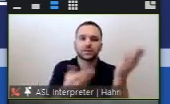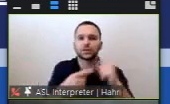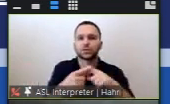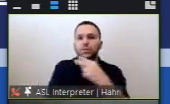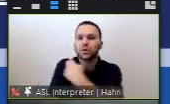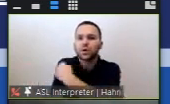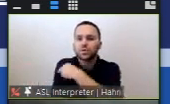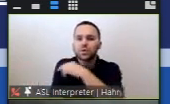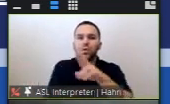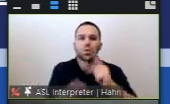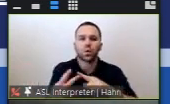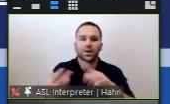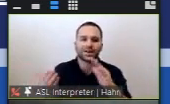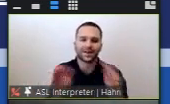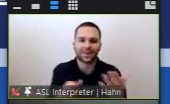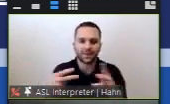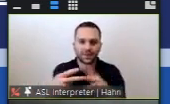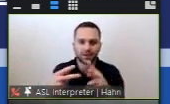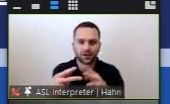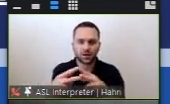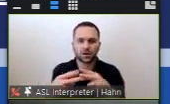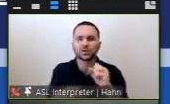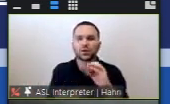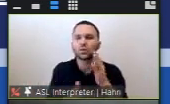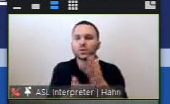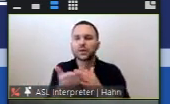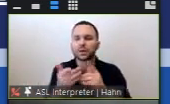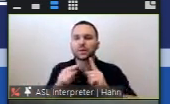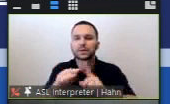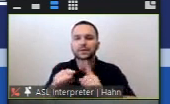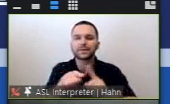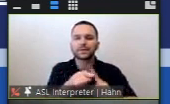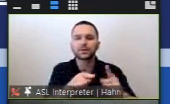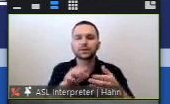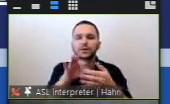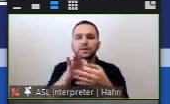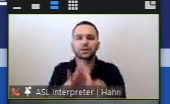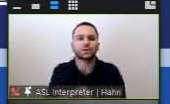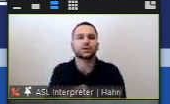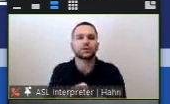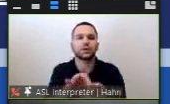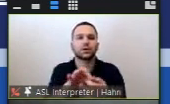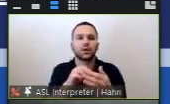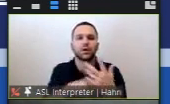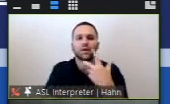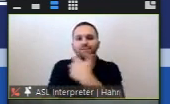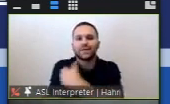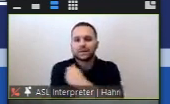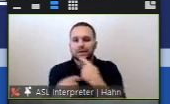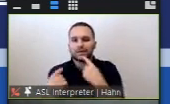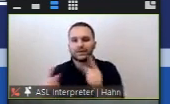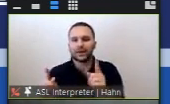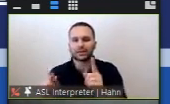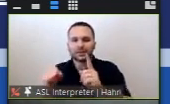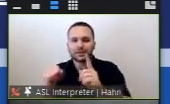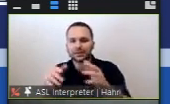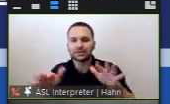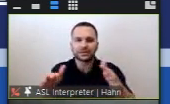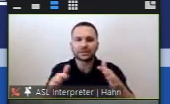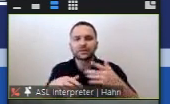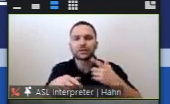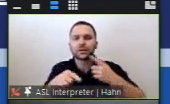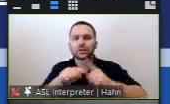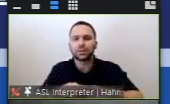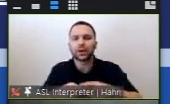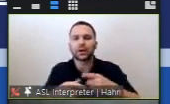So I think there are some differences in the level of vaccine effectiveness depending on which measure you're looking at, which outcome you are looking